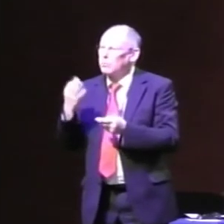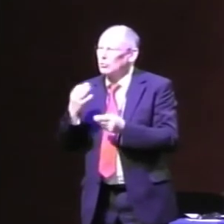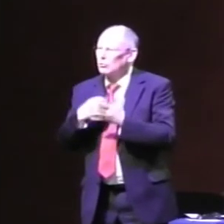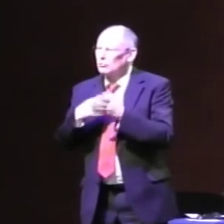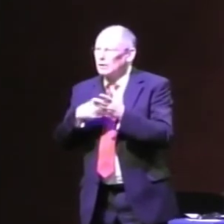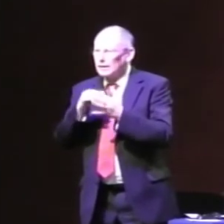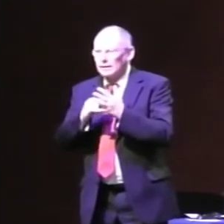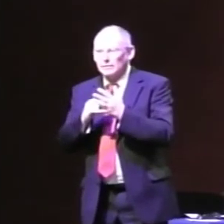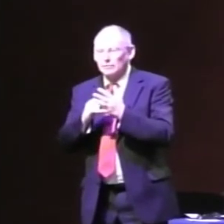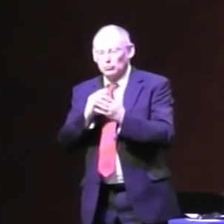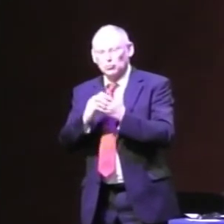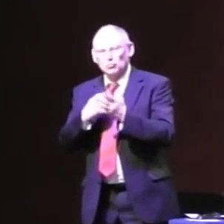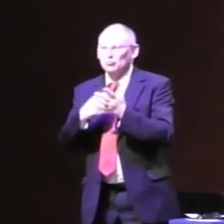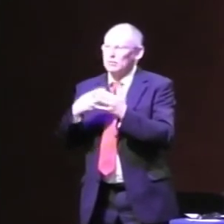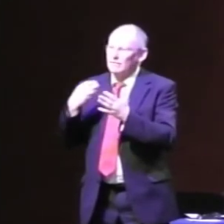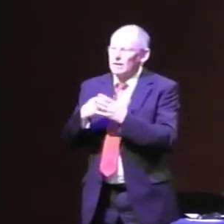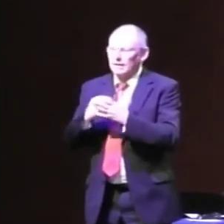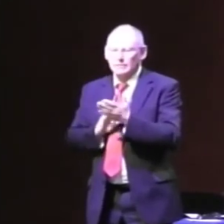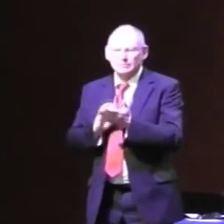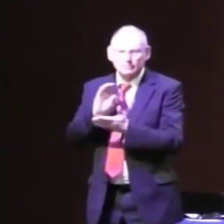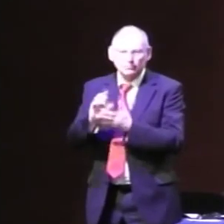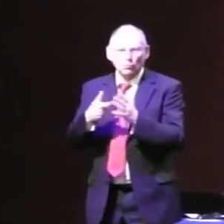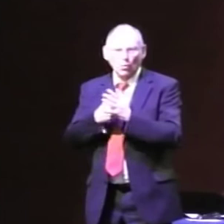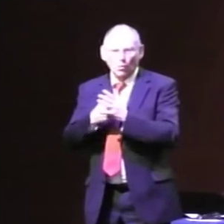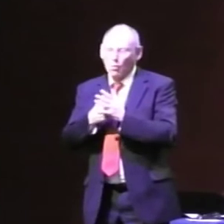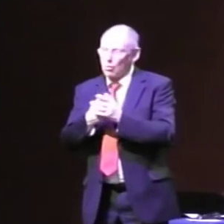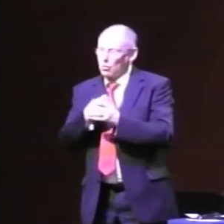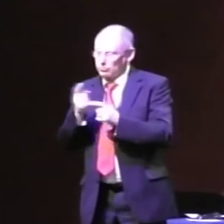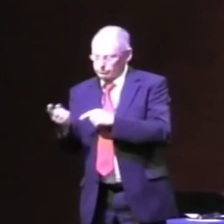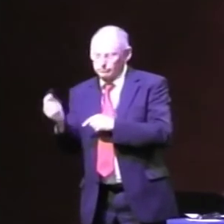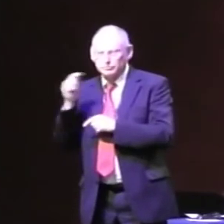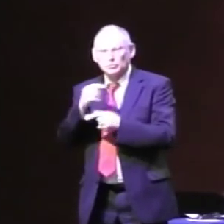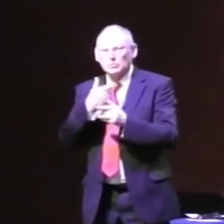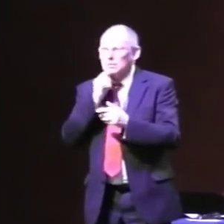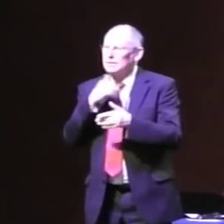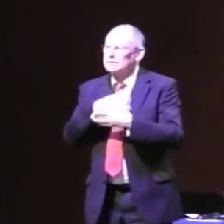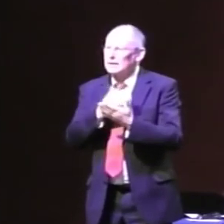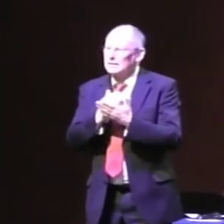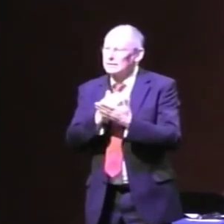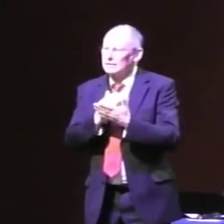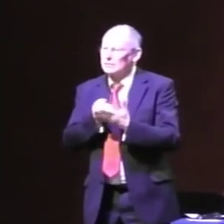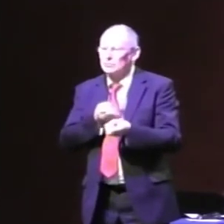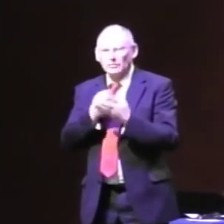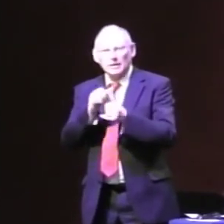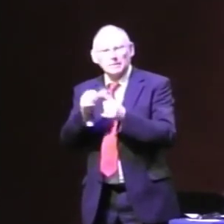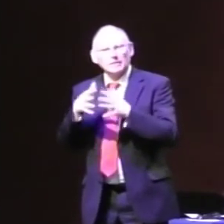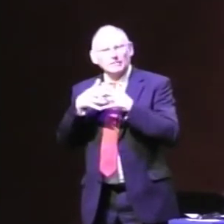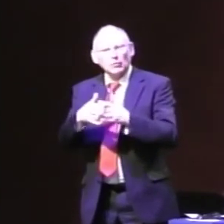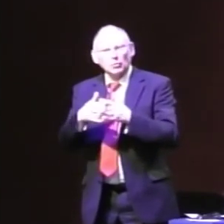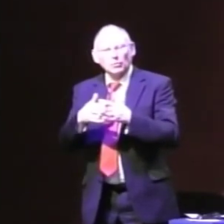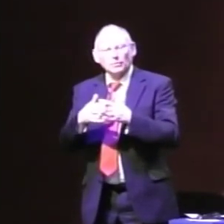capital to refinance or bring back these schemes into the public sector to provide better value for